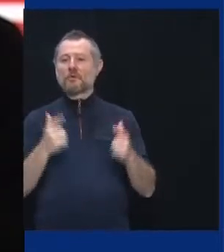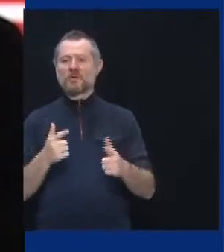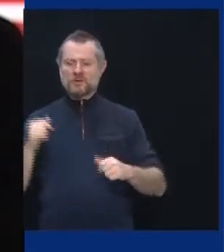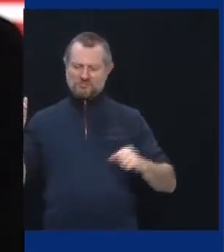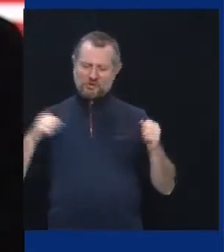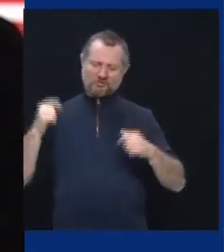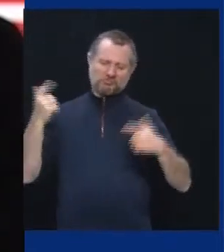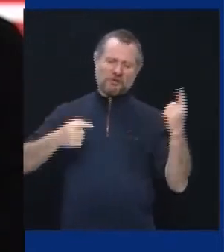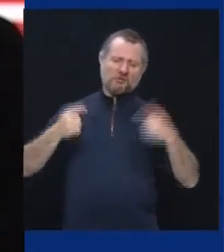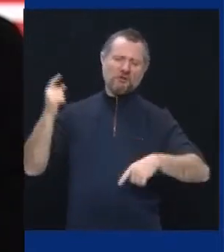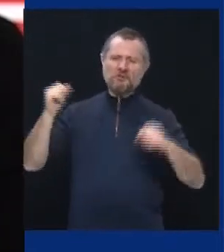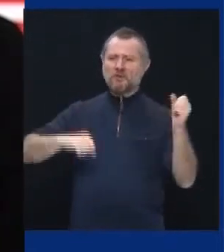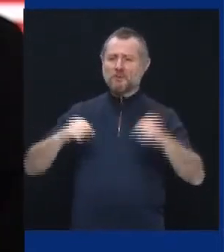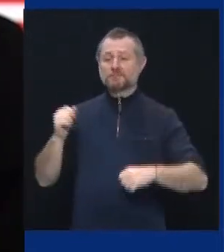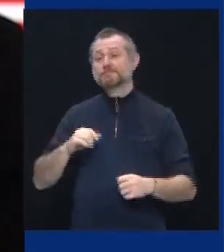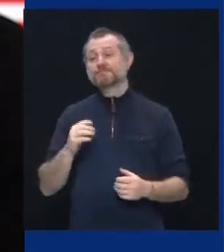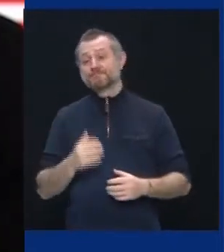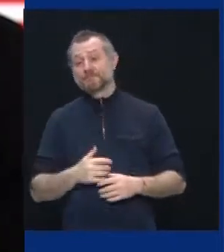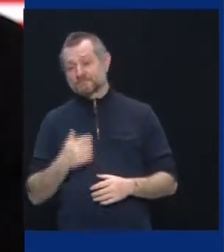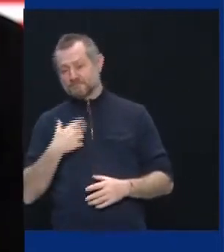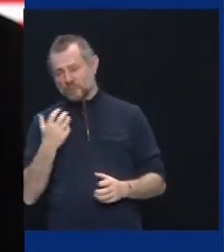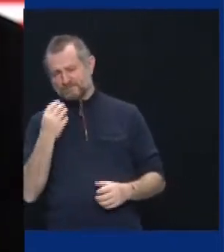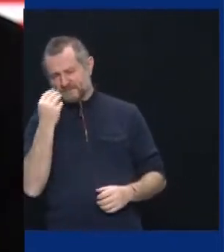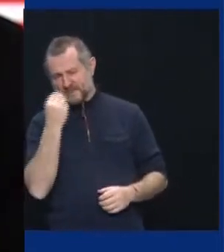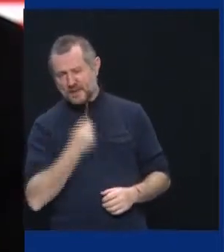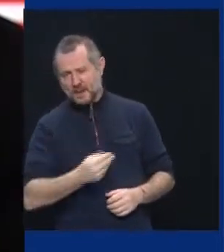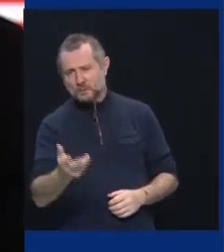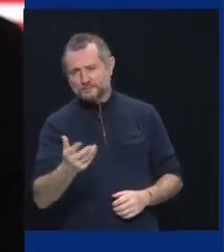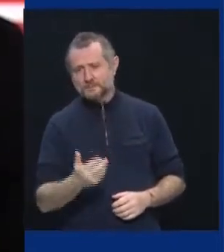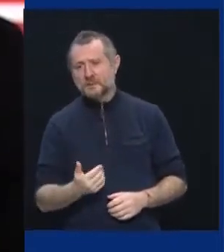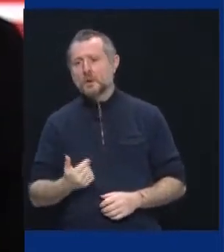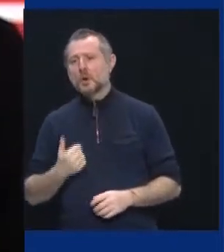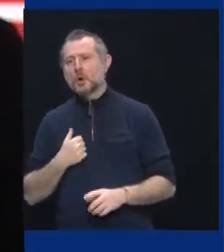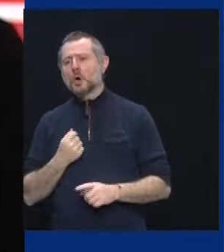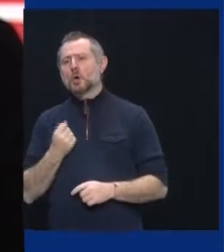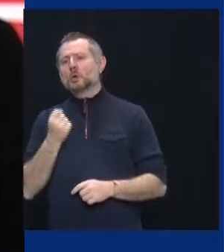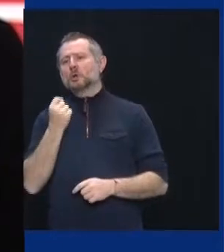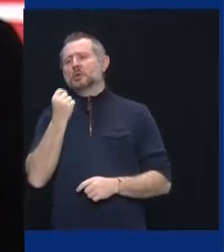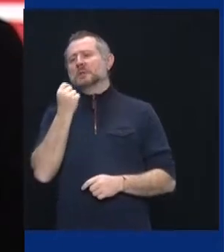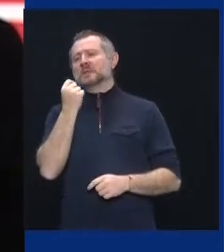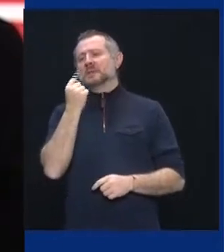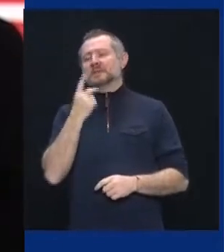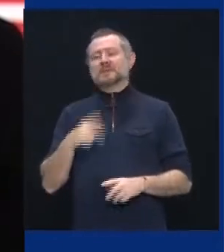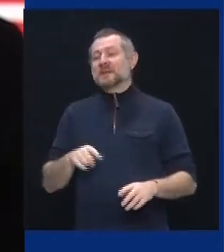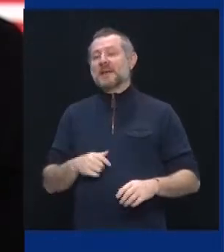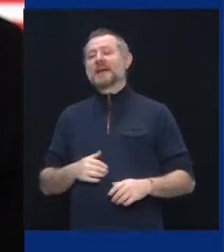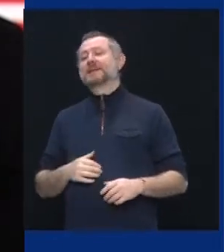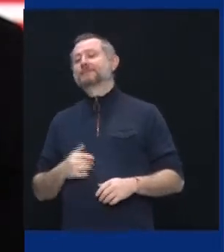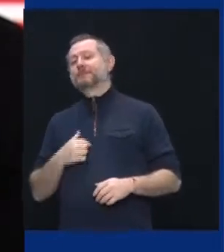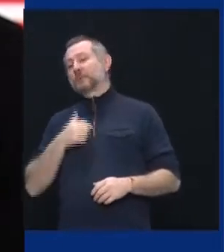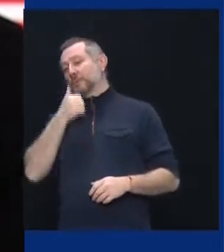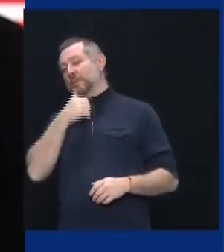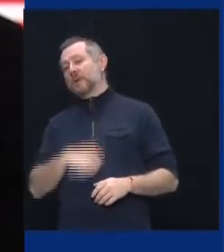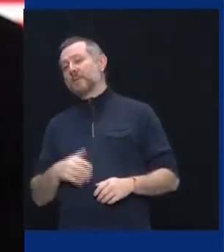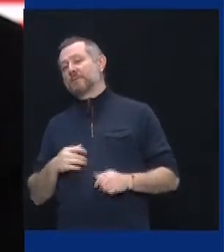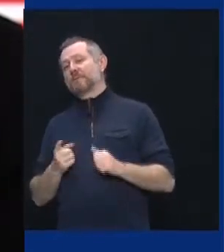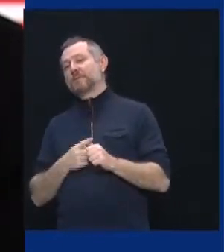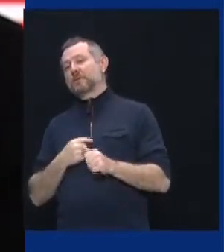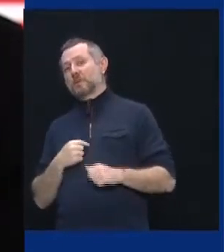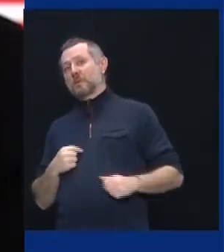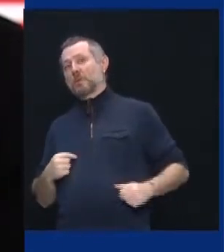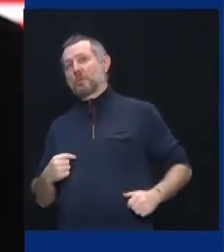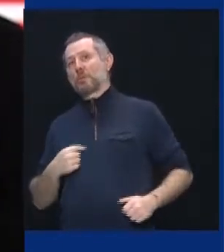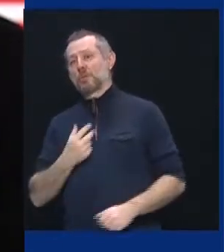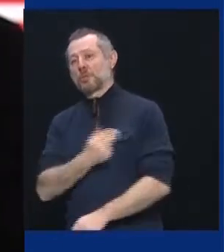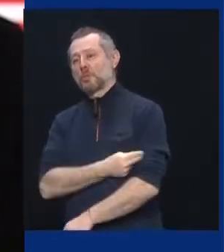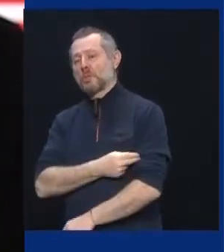Now, let me say this. I can understand not wanting to be the first one to get the vaccine. But